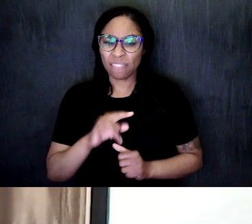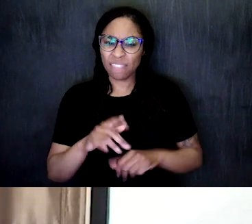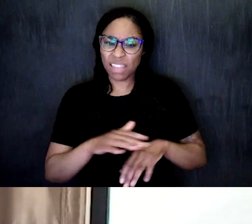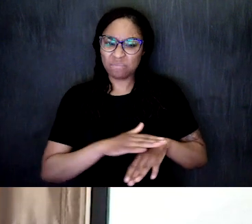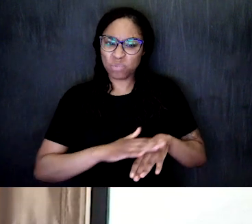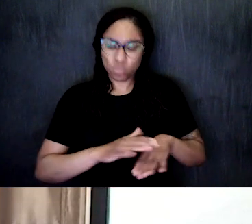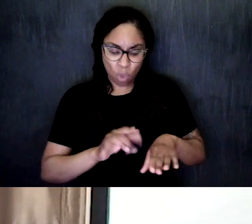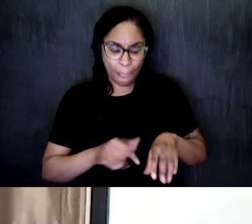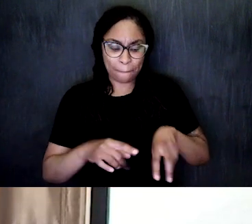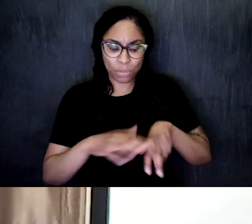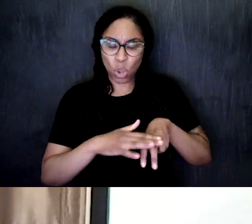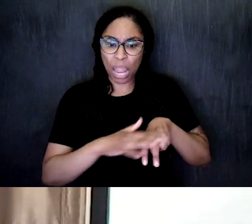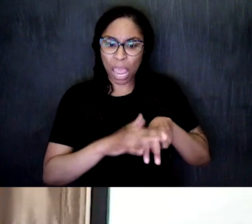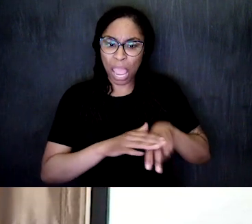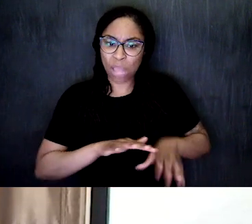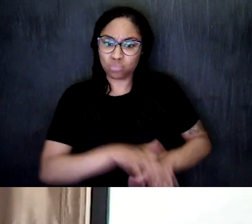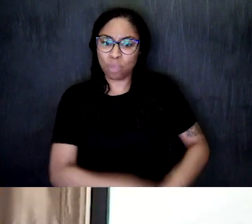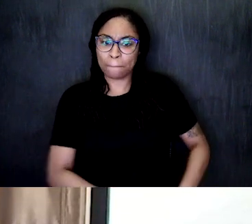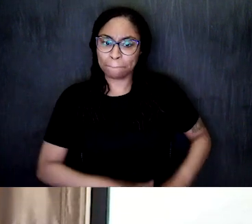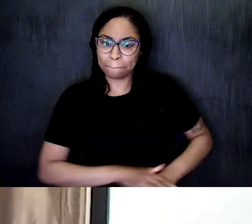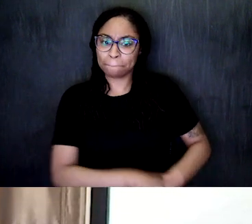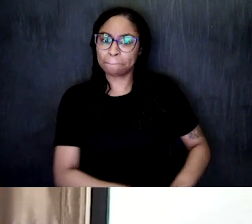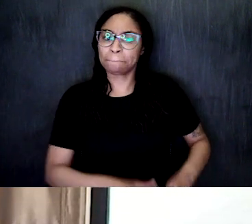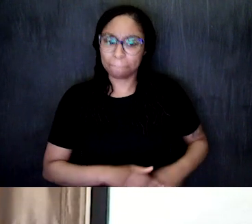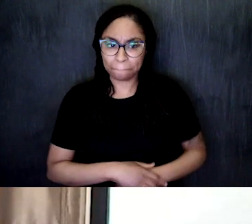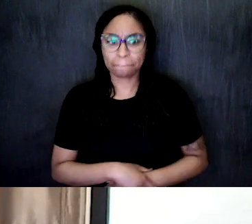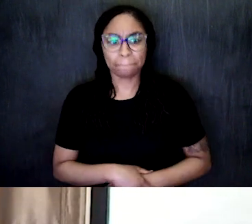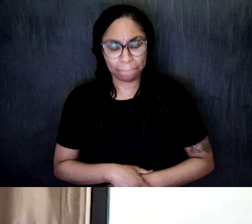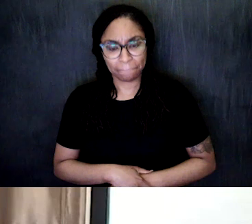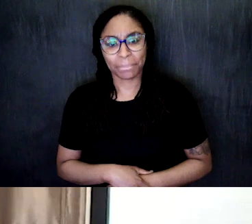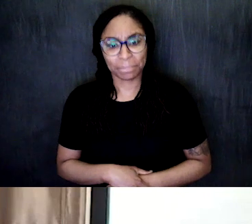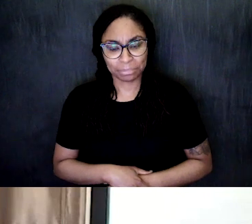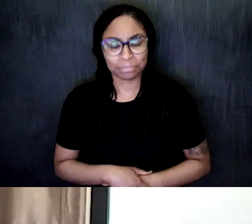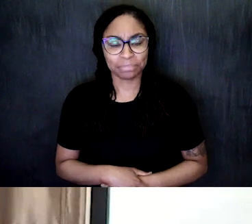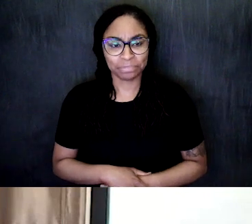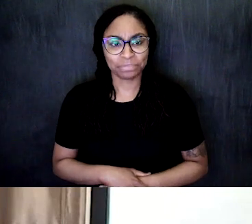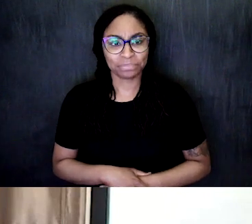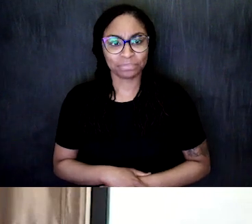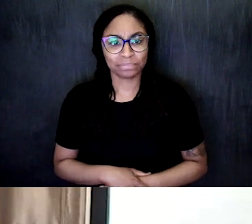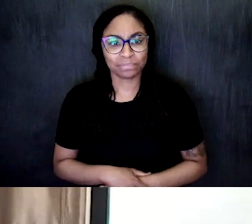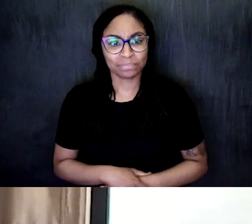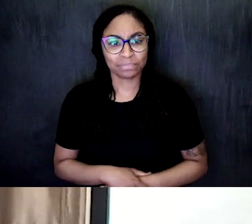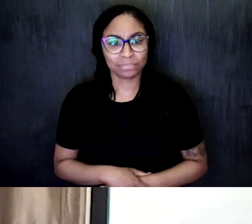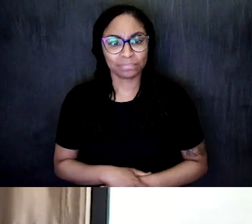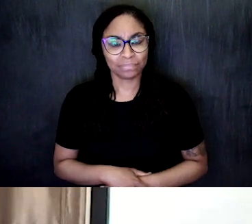Kind of rub your thigh a little bit. I'm doing this selfishly for myself too.